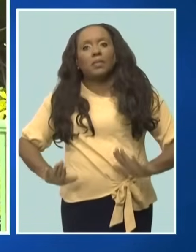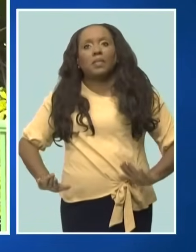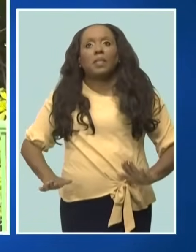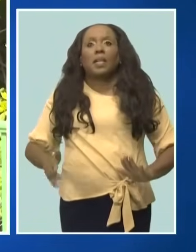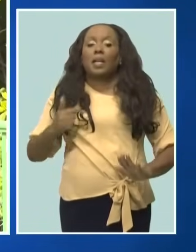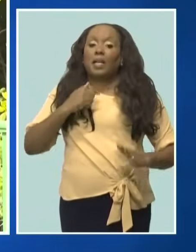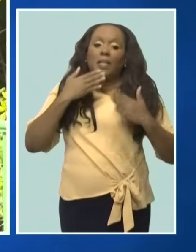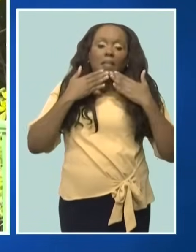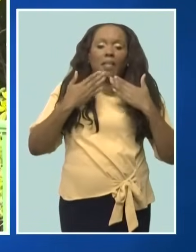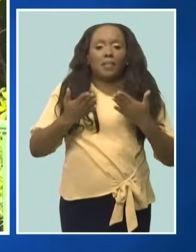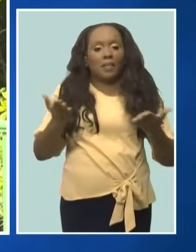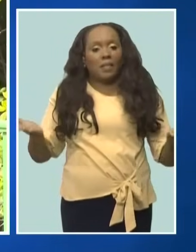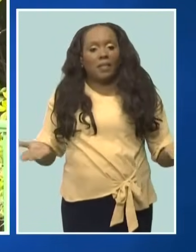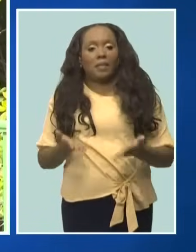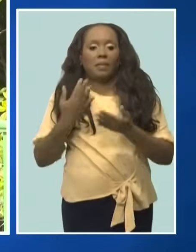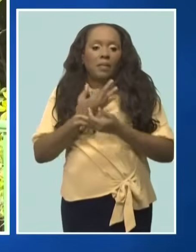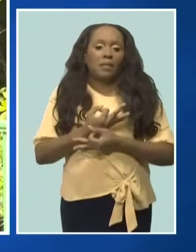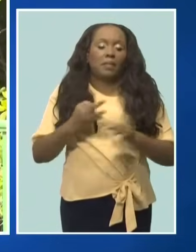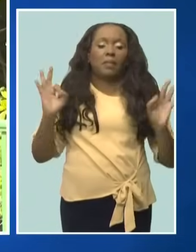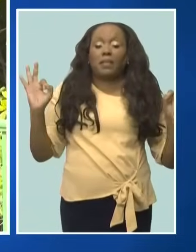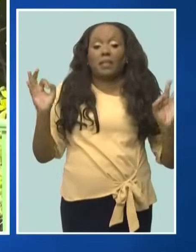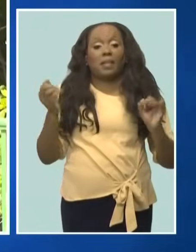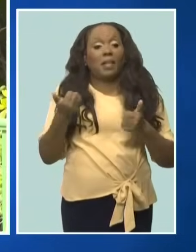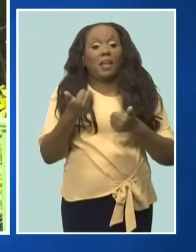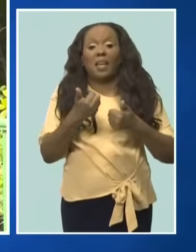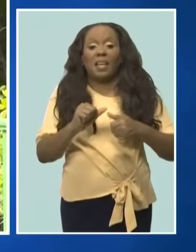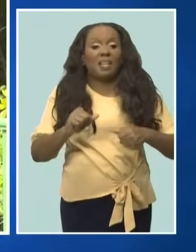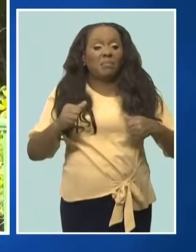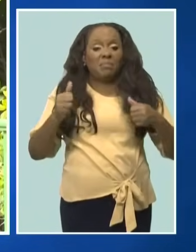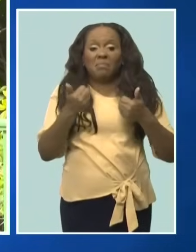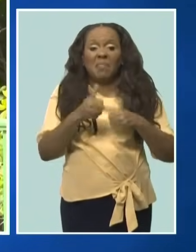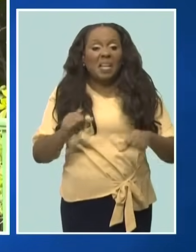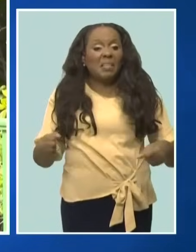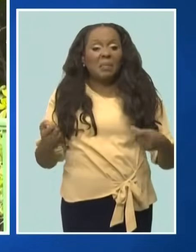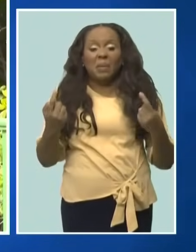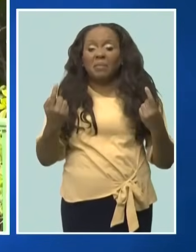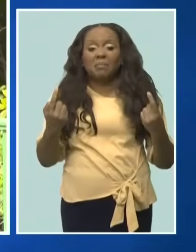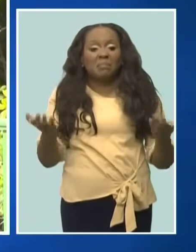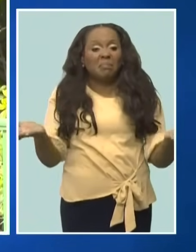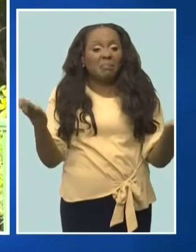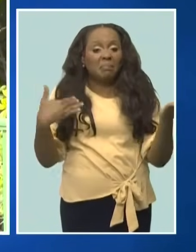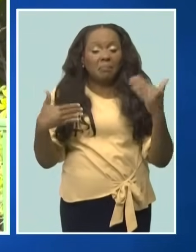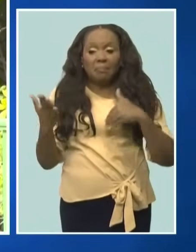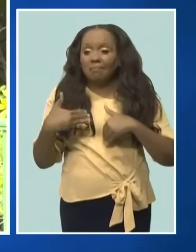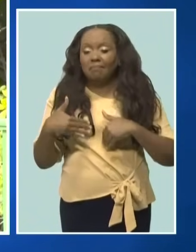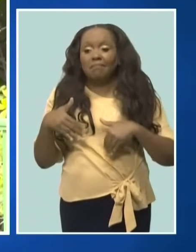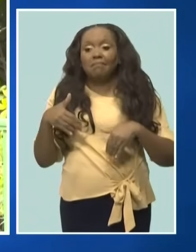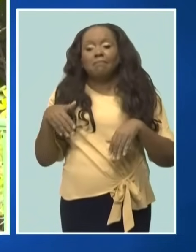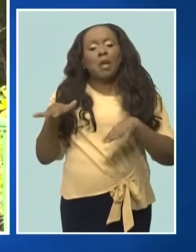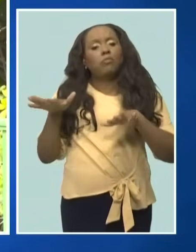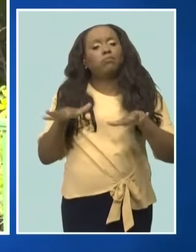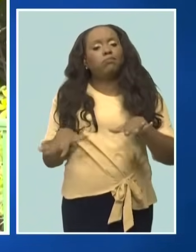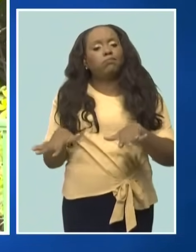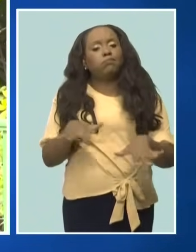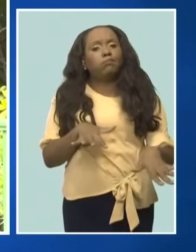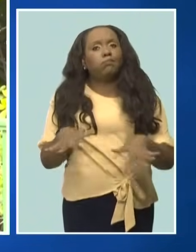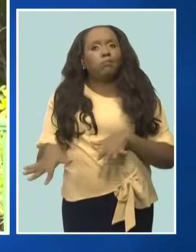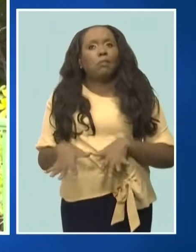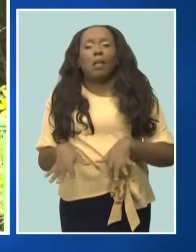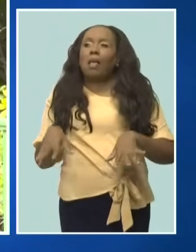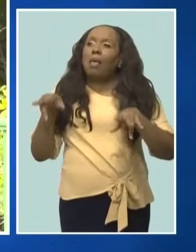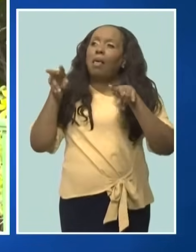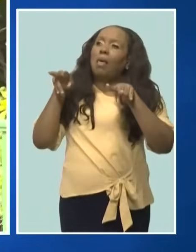free of charge for anyone to come in and to be able to look and watch the